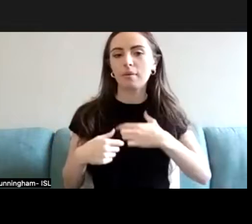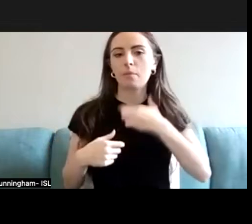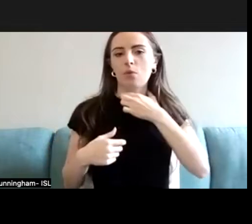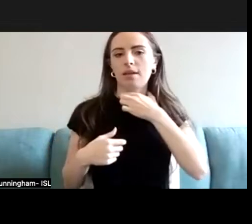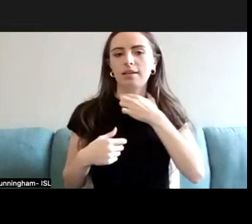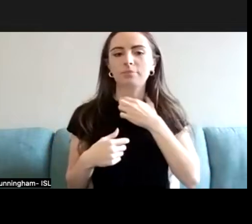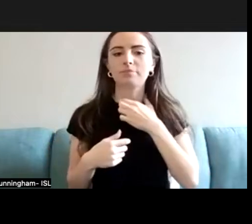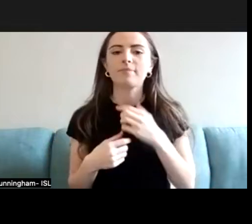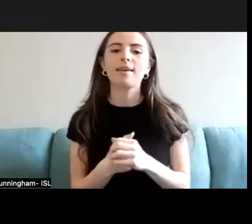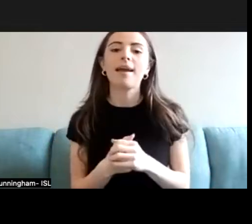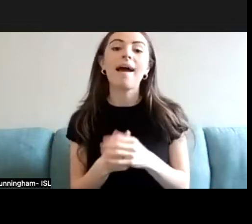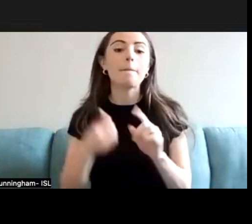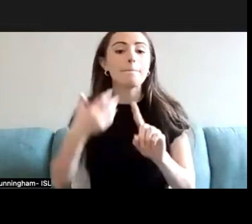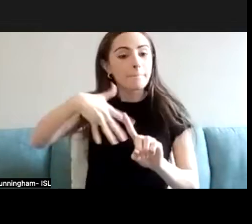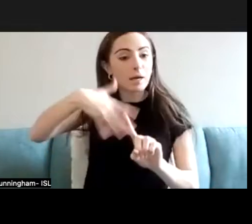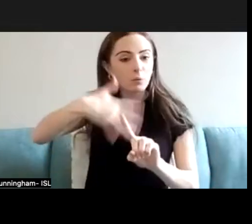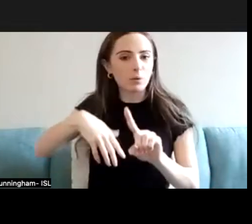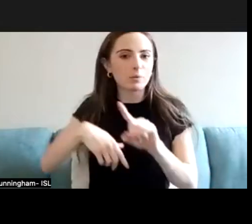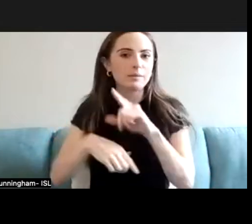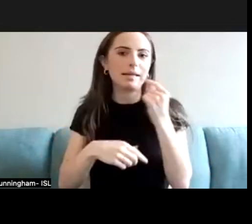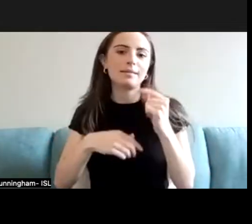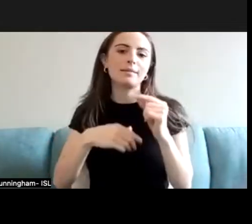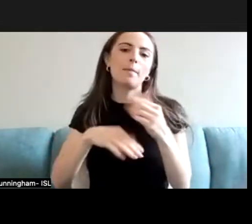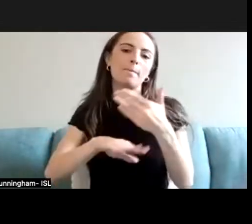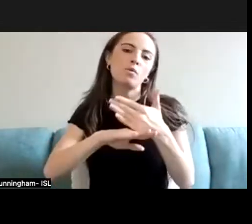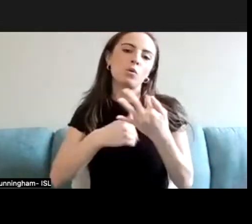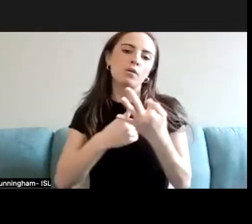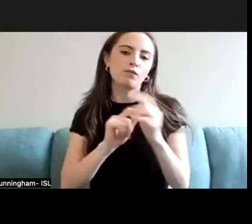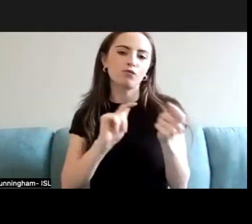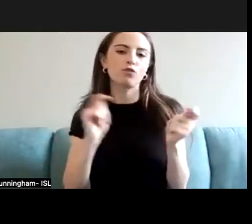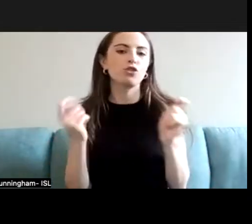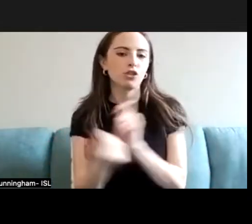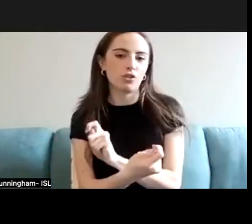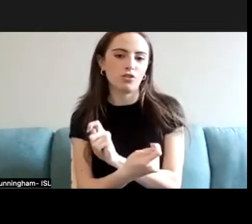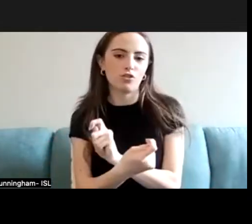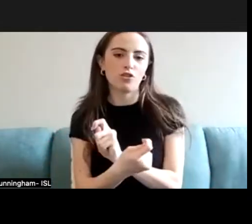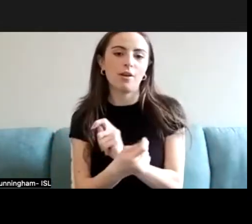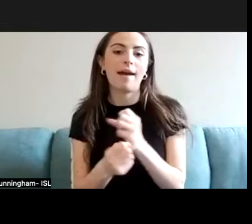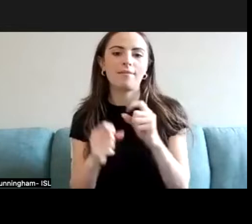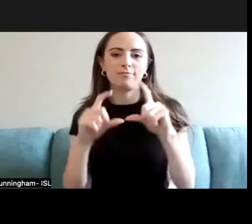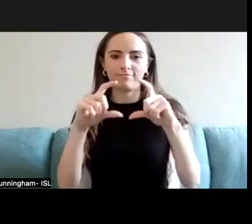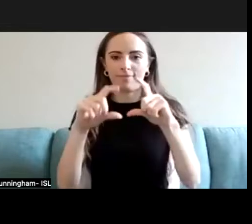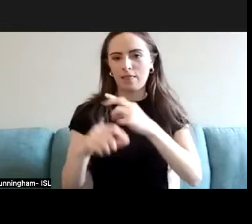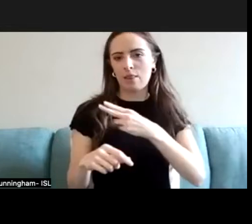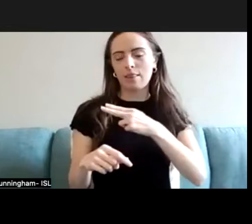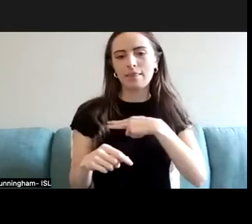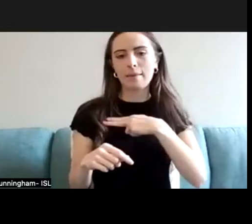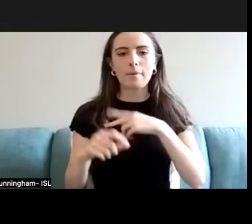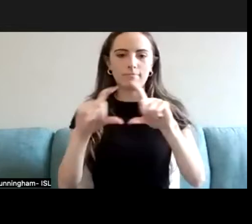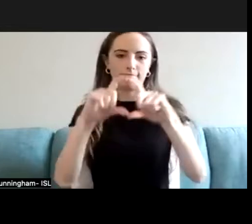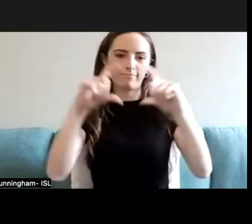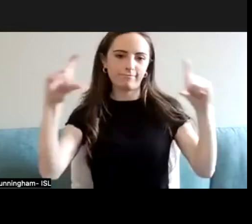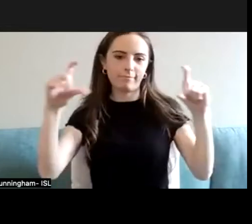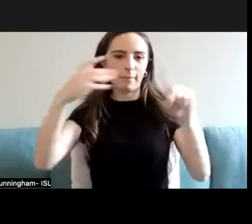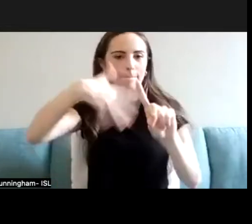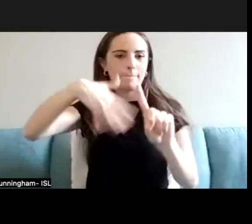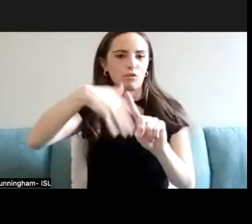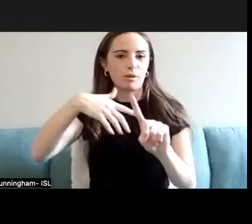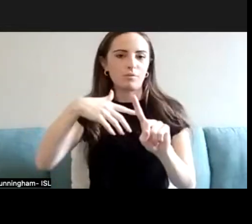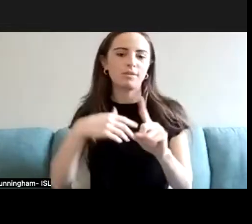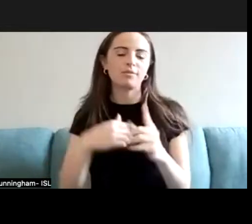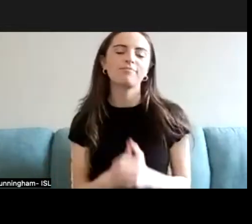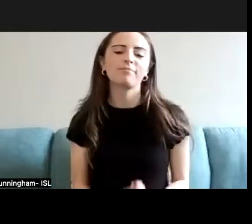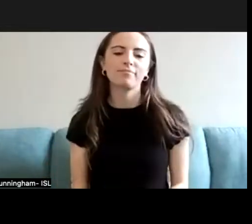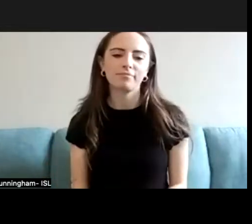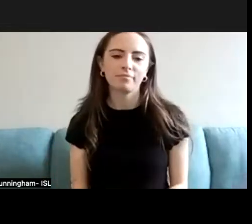for Change background, which has the Employers for Change logo. And it also has the Employers for Change website on it and a kind of a purple kind of